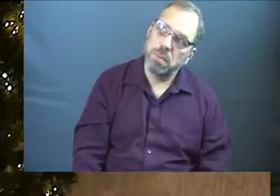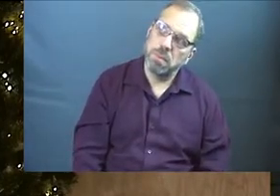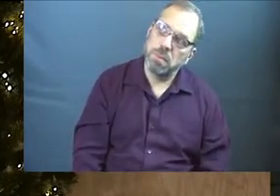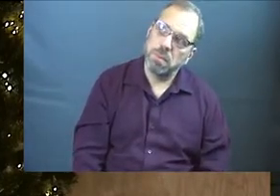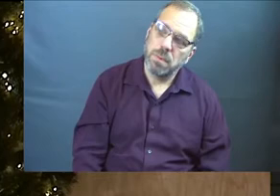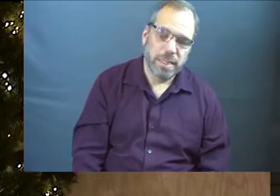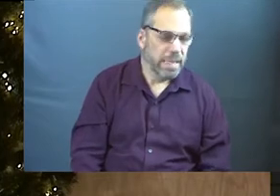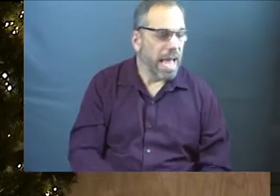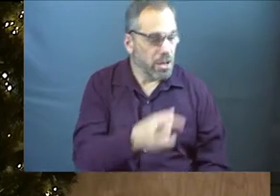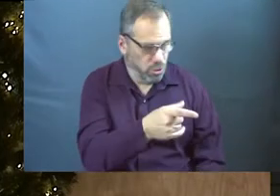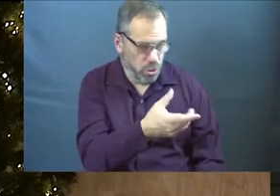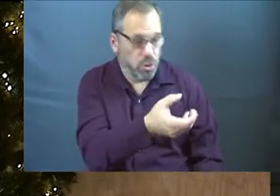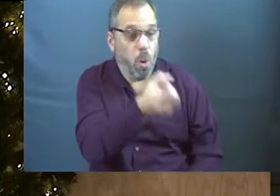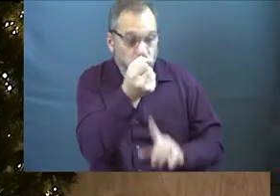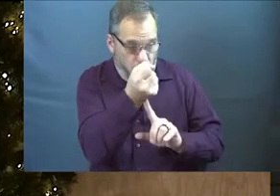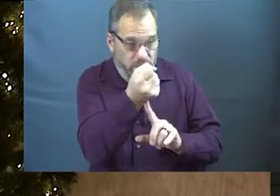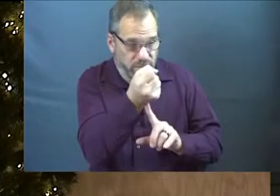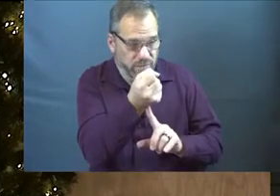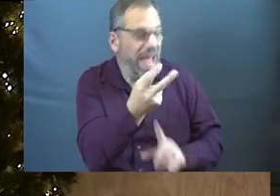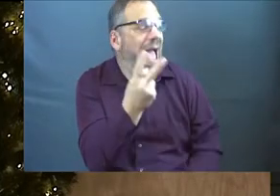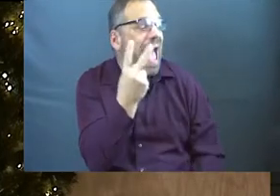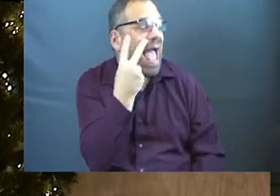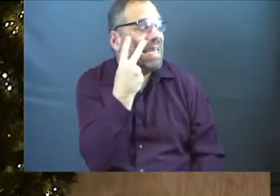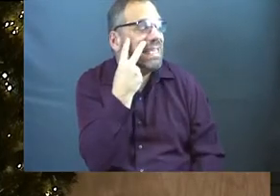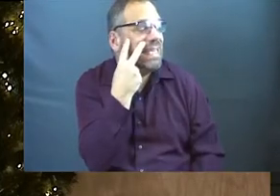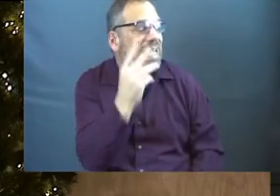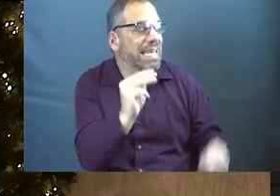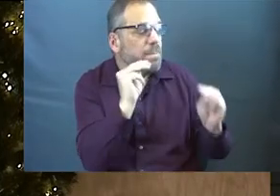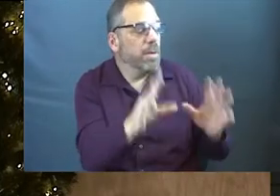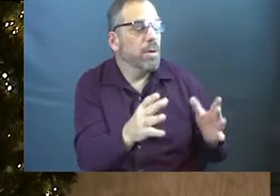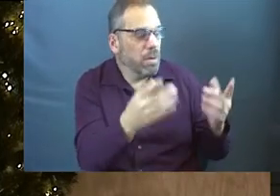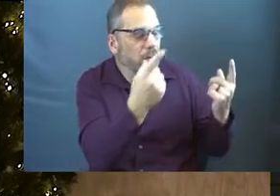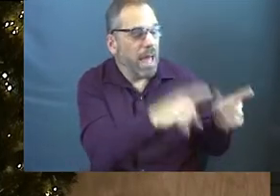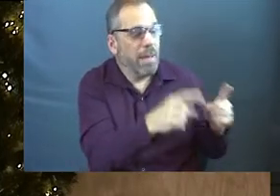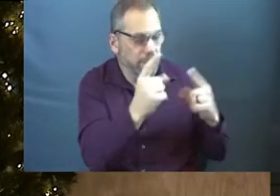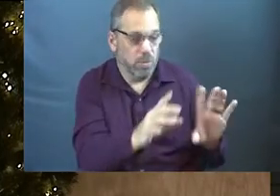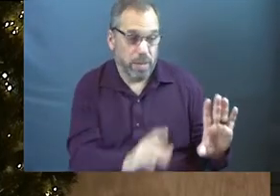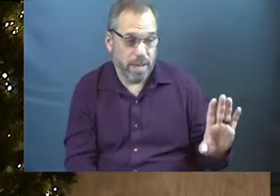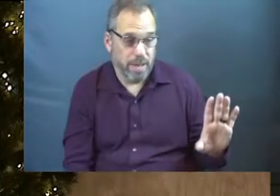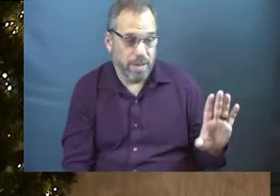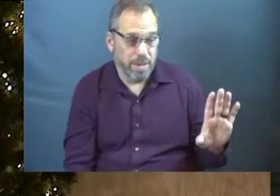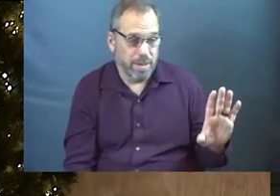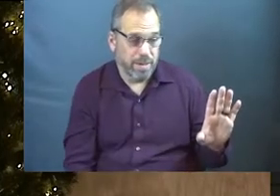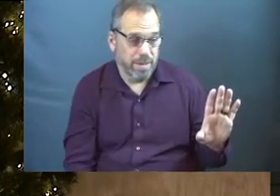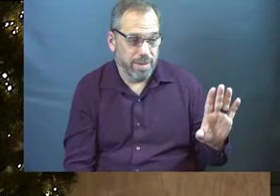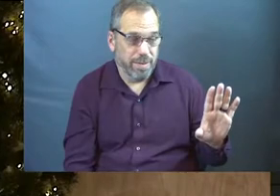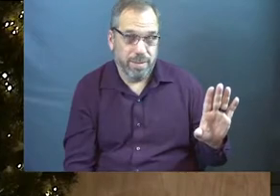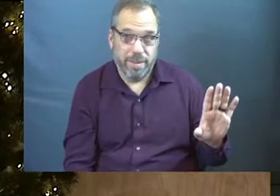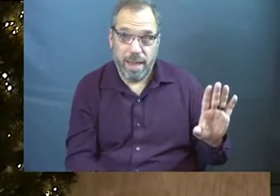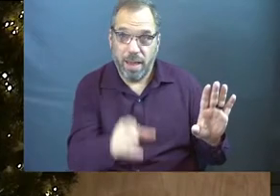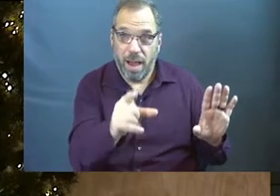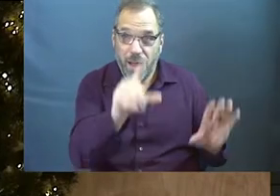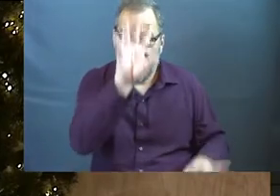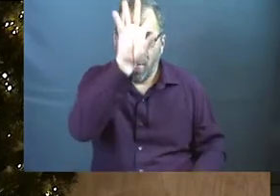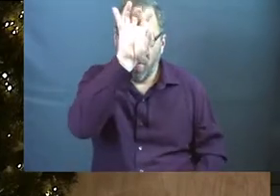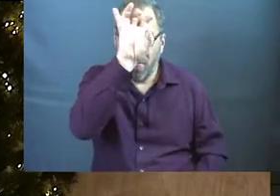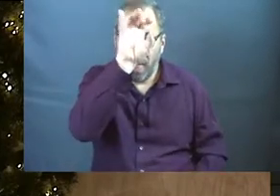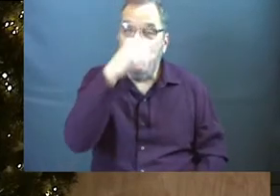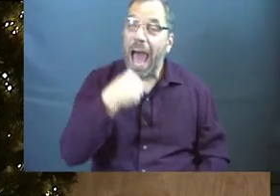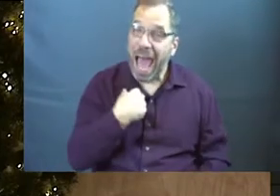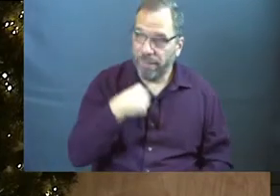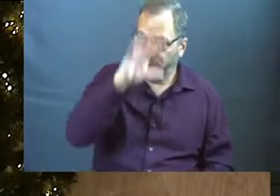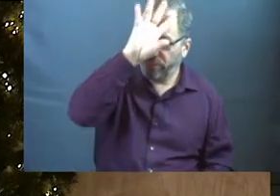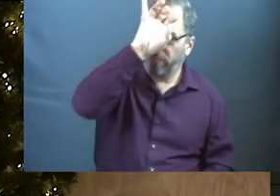you're just gonna hang back and watch what happens. Watch the miracle unfold. Are you weirded out yet? I was weirded